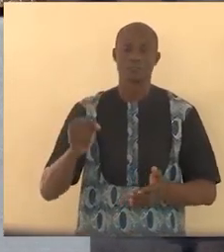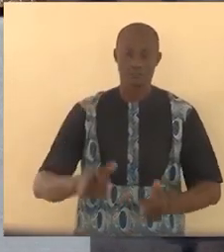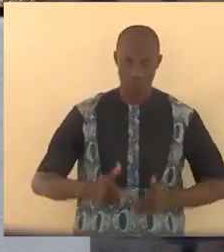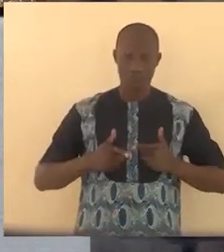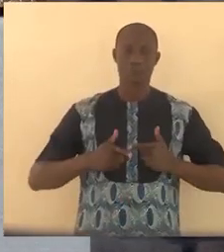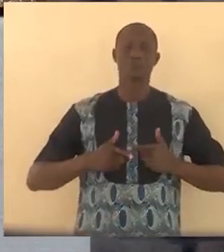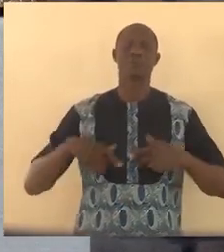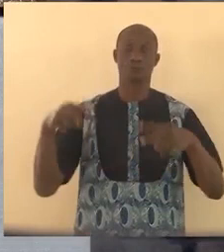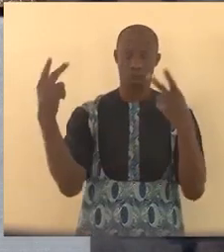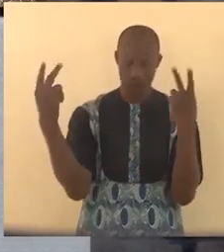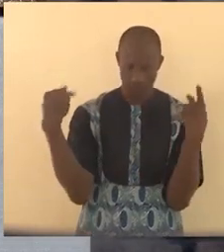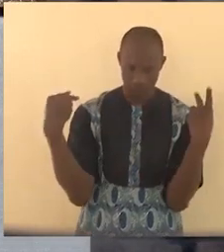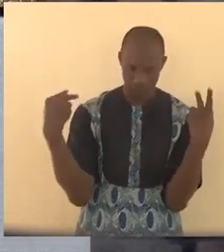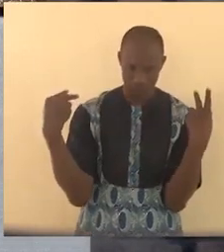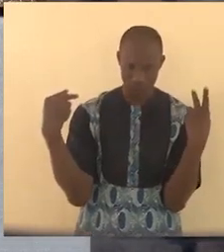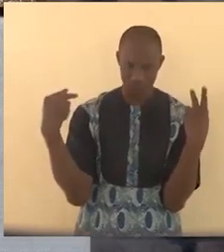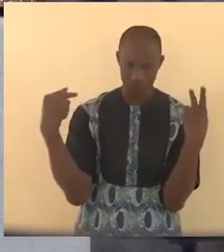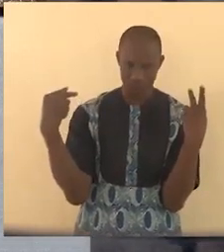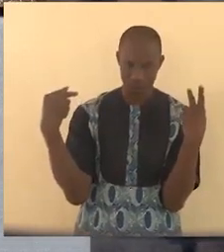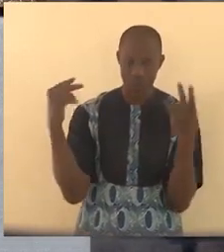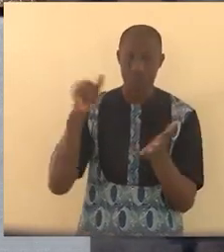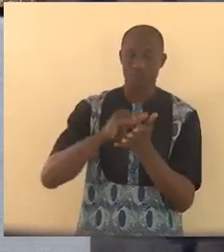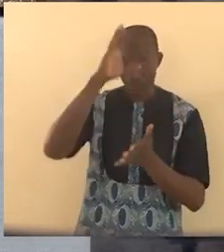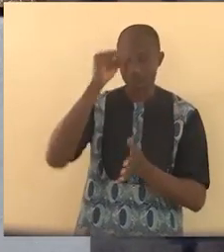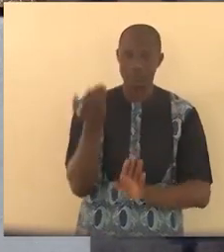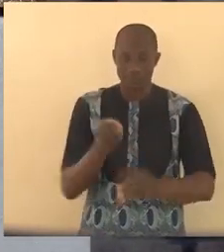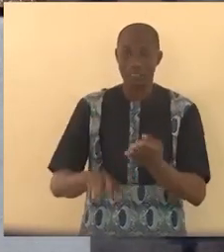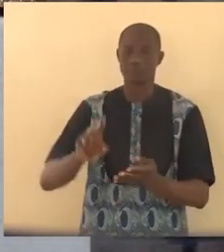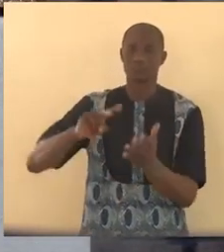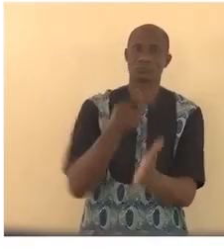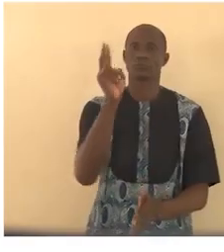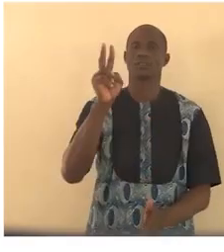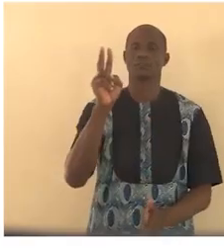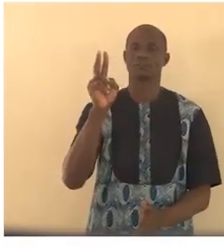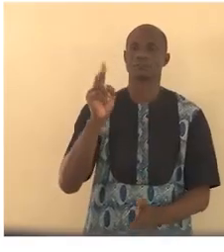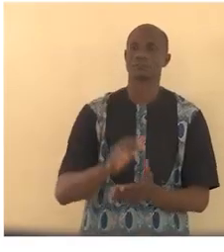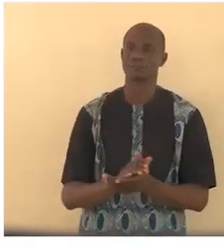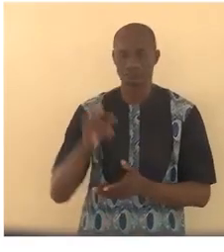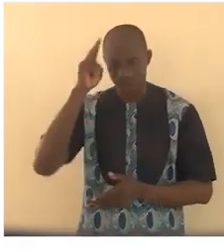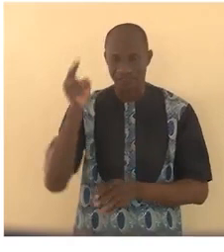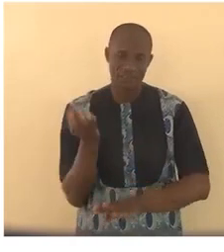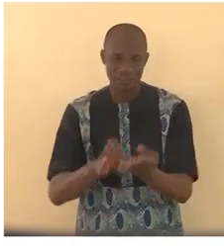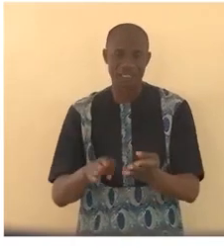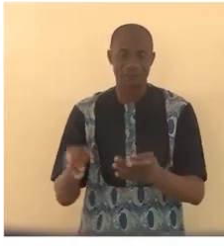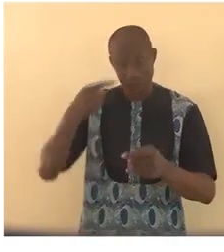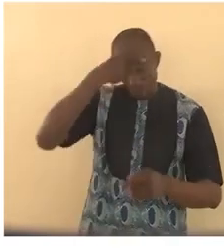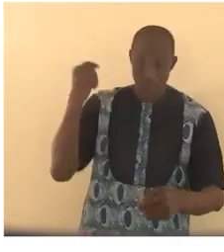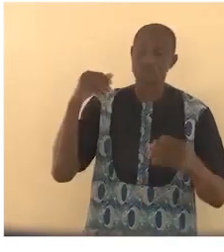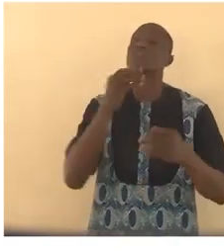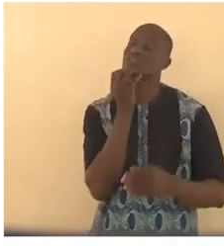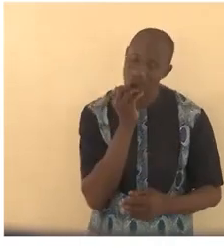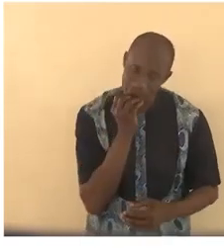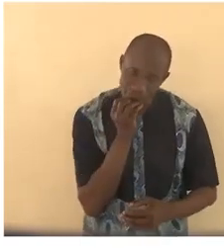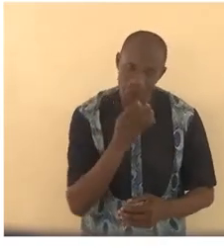exercise in vanity. Such a man dies twice. He dies on account